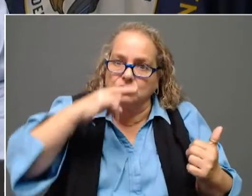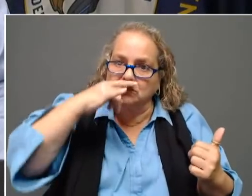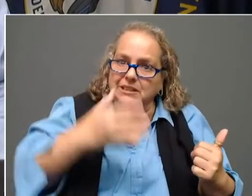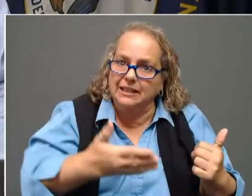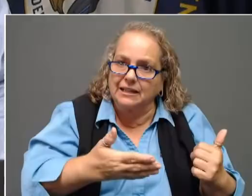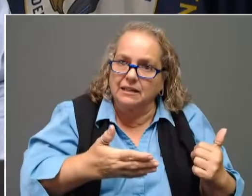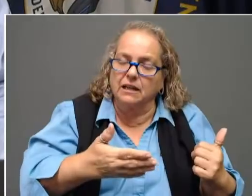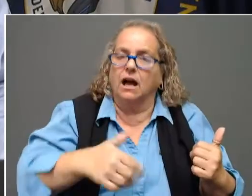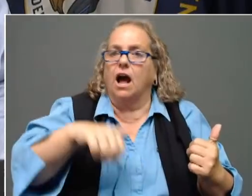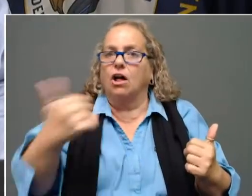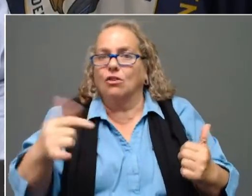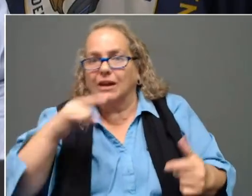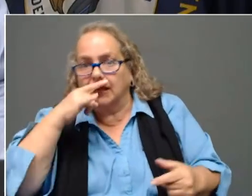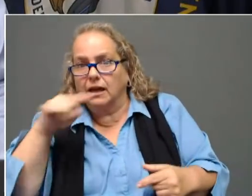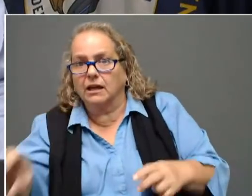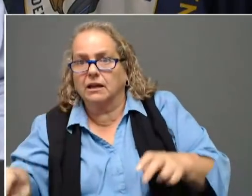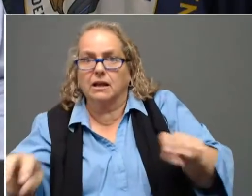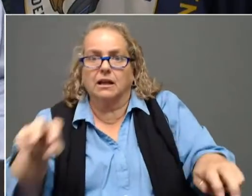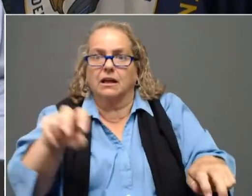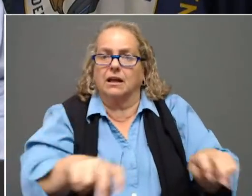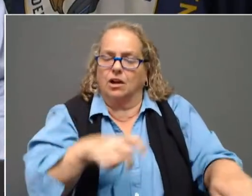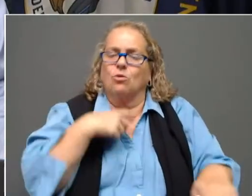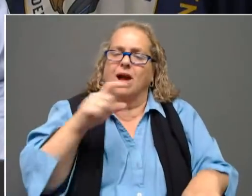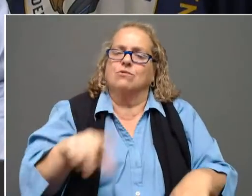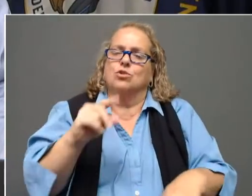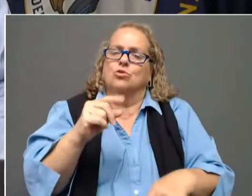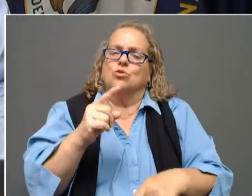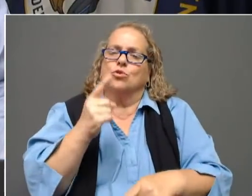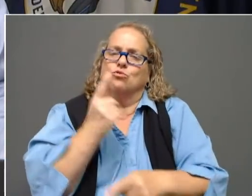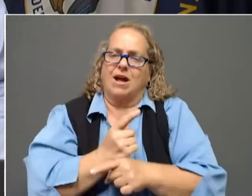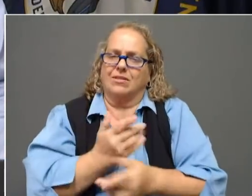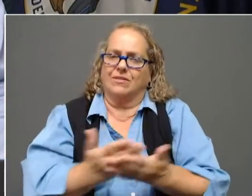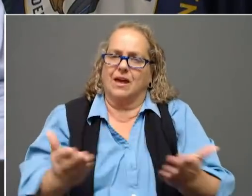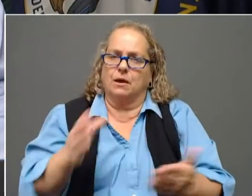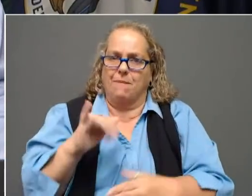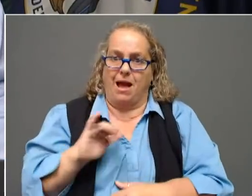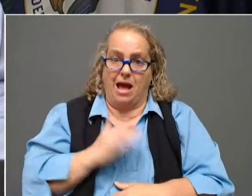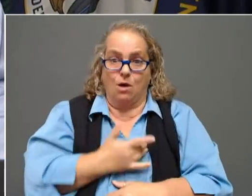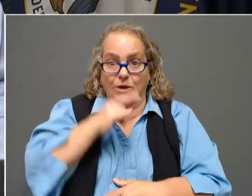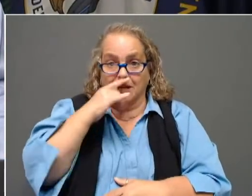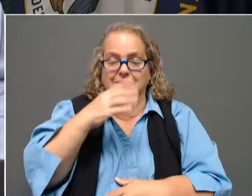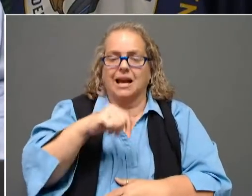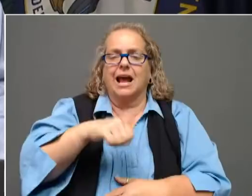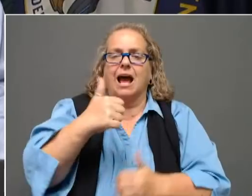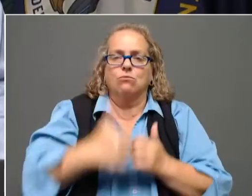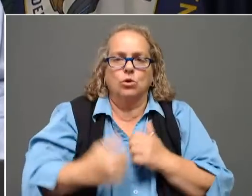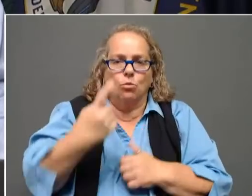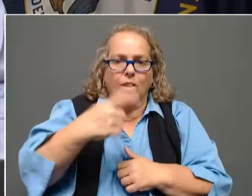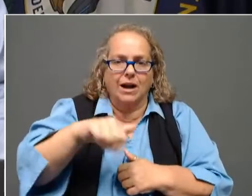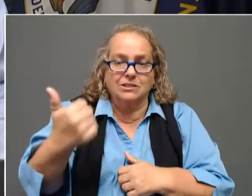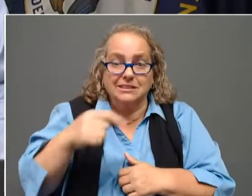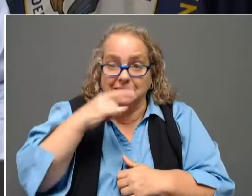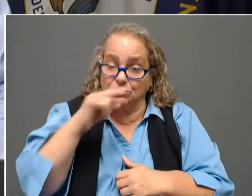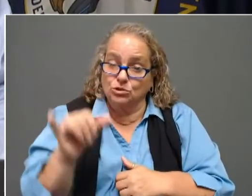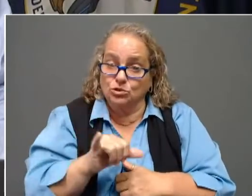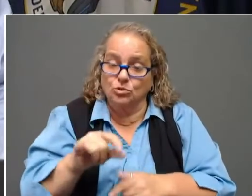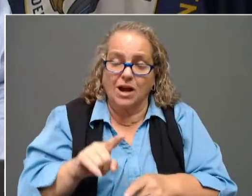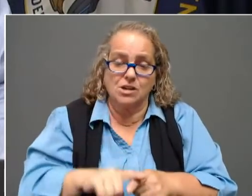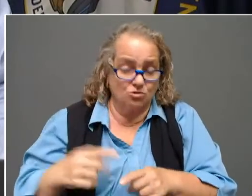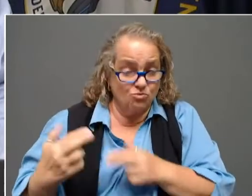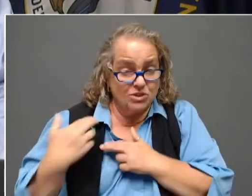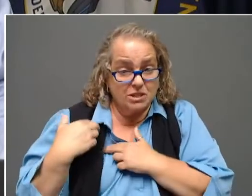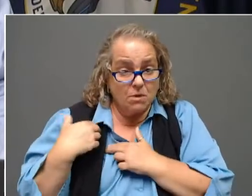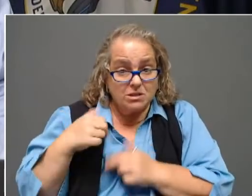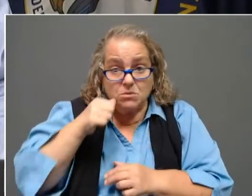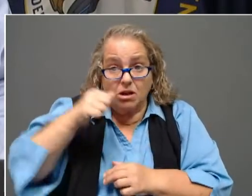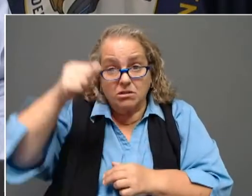make sure that we do the right thing by our kids and everybody else's kids too. As responsible adults, we owe